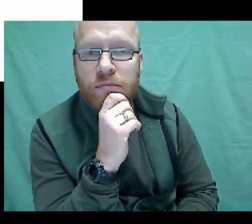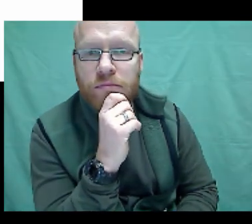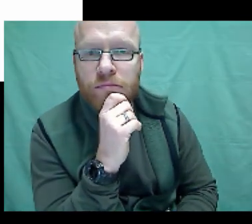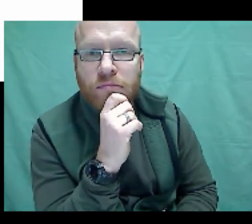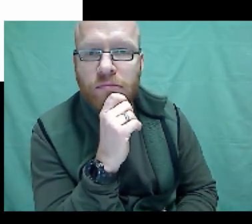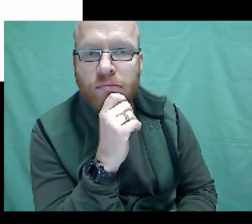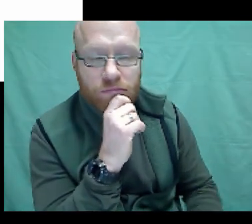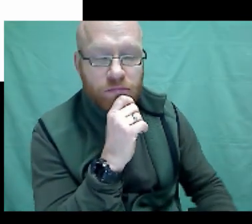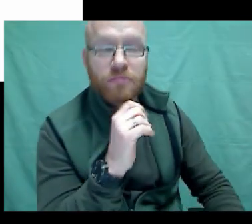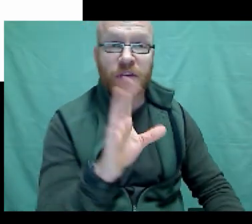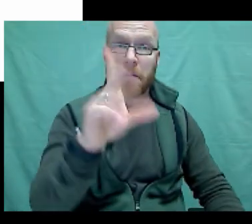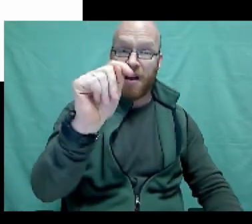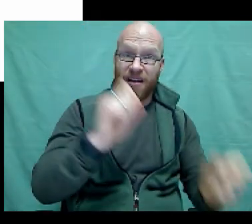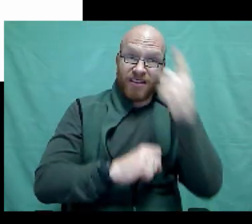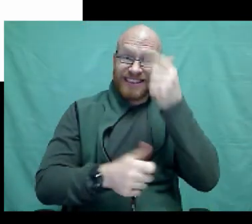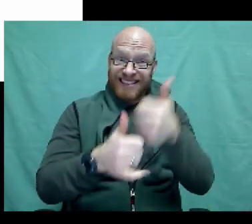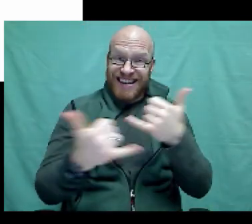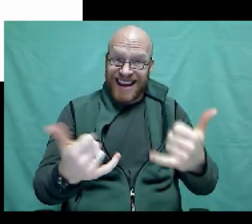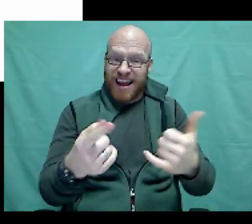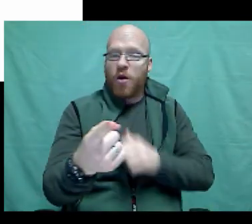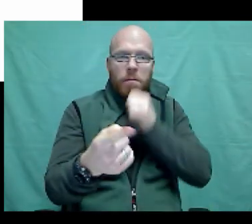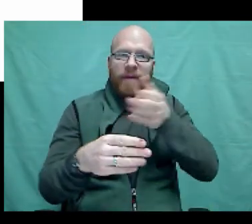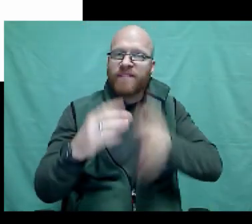seems reasonable.